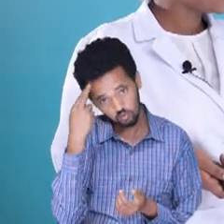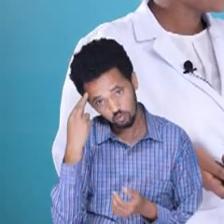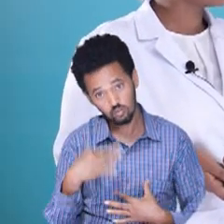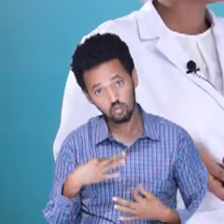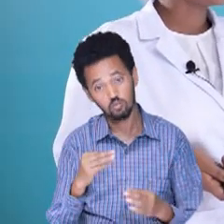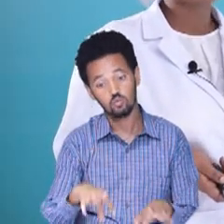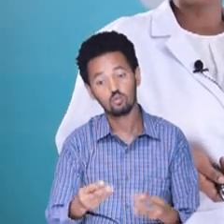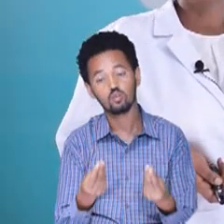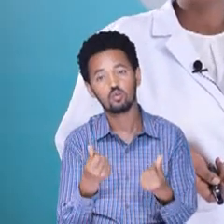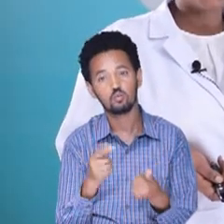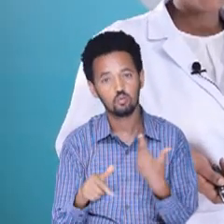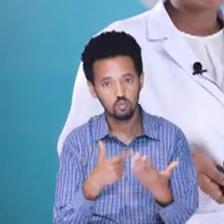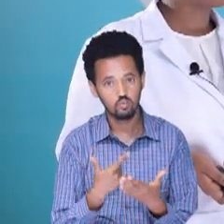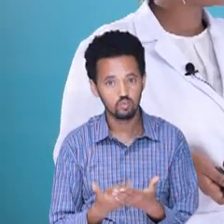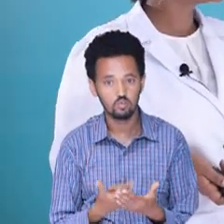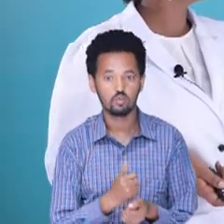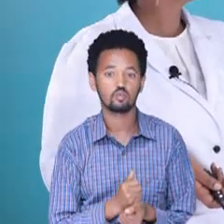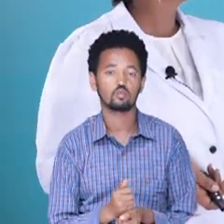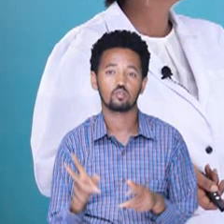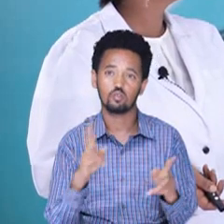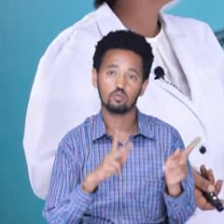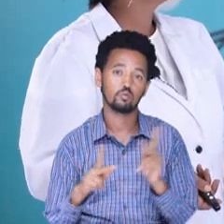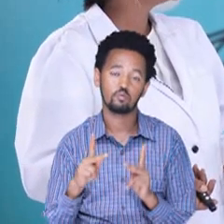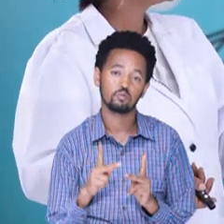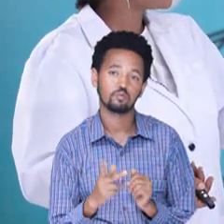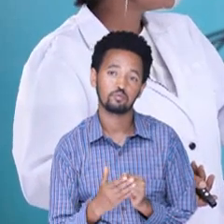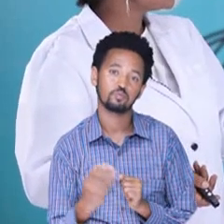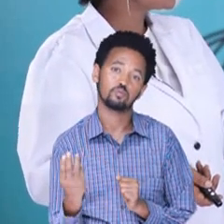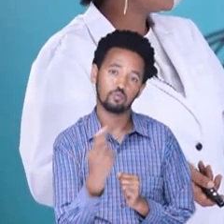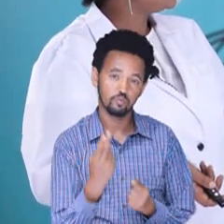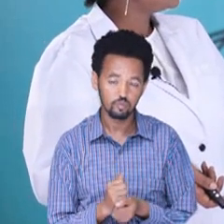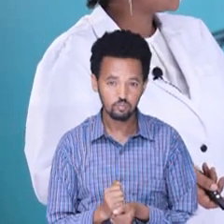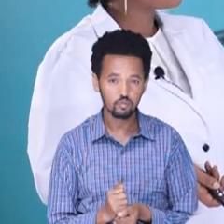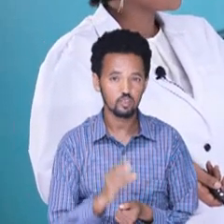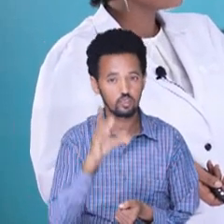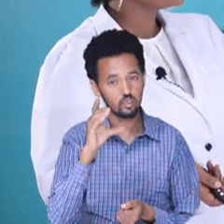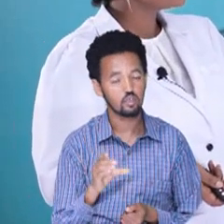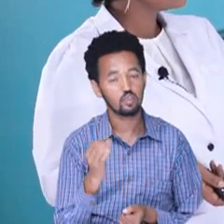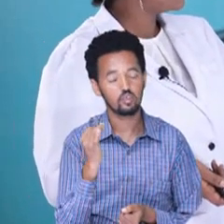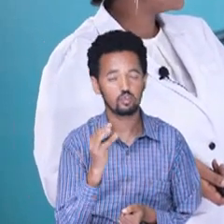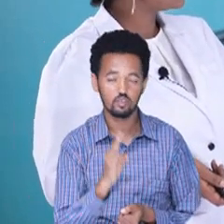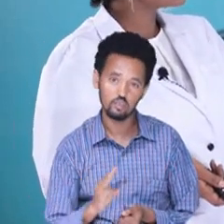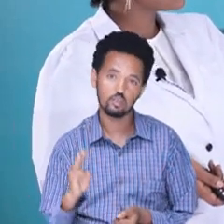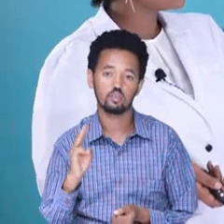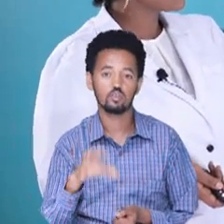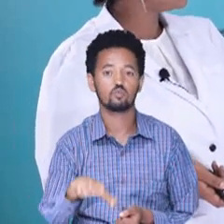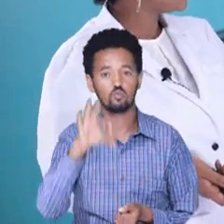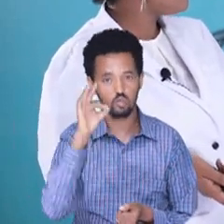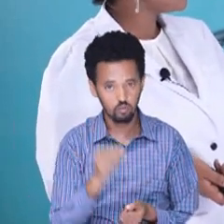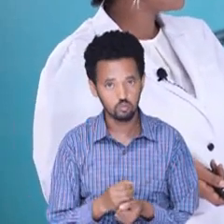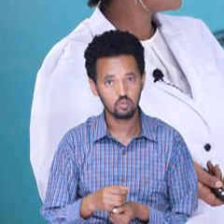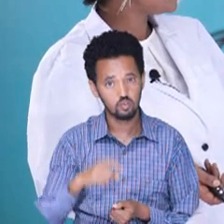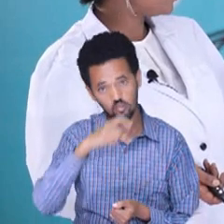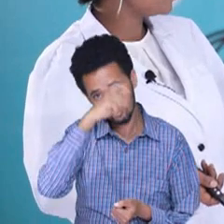type of soil left only for grazing purpose. Calcium soil are found in the Sahara